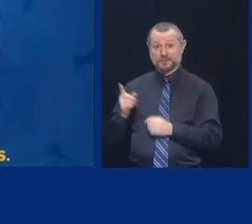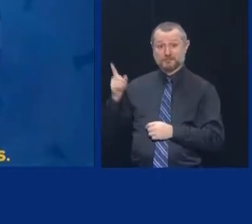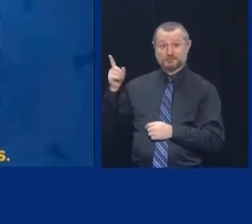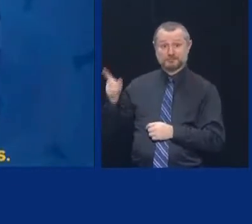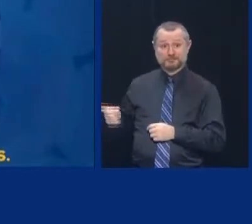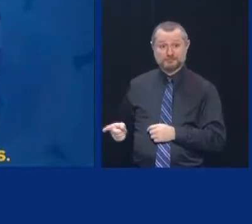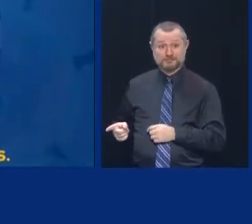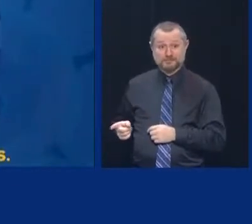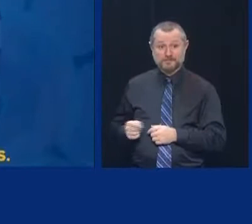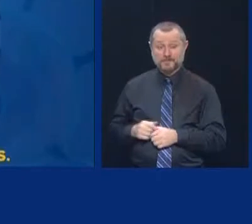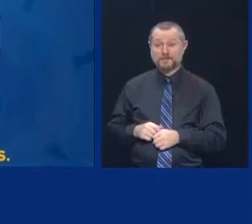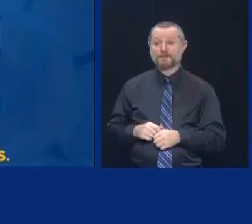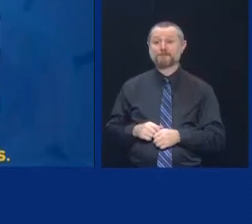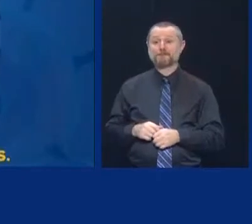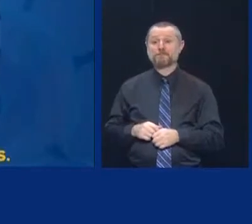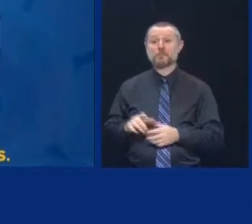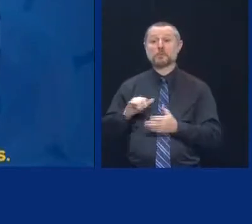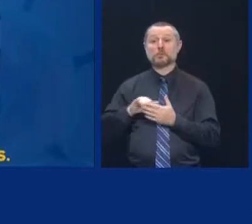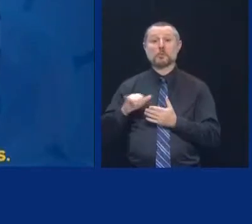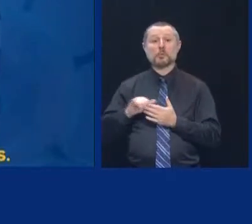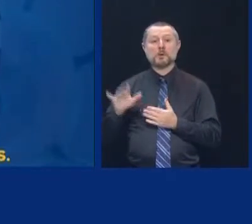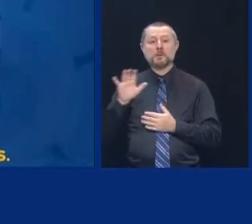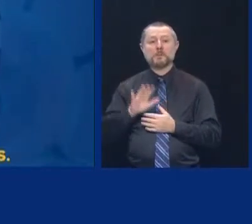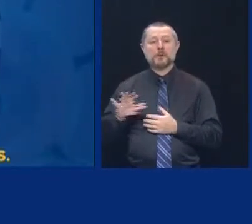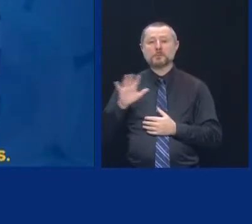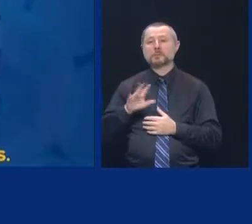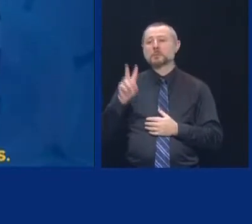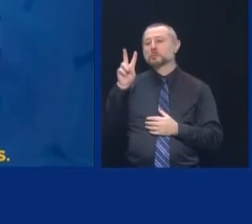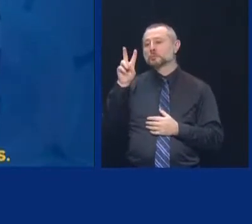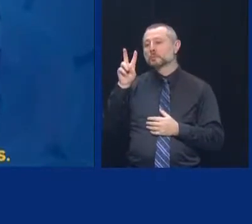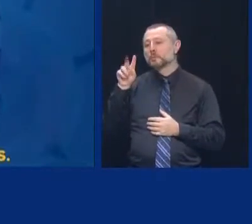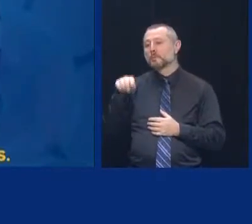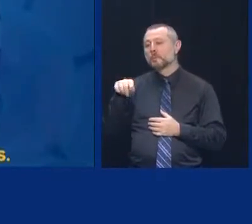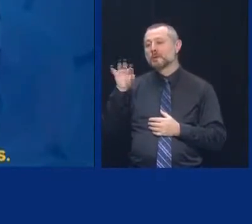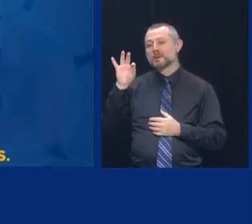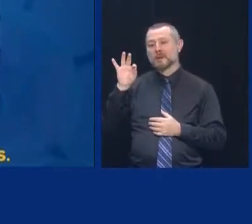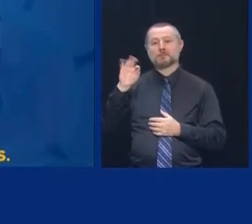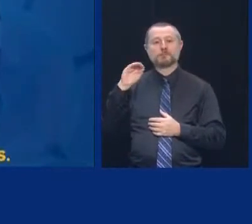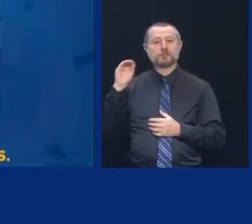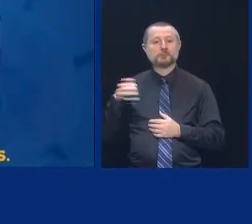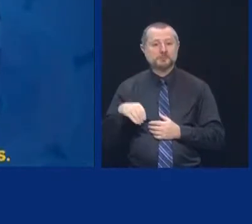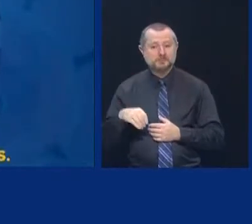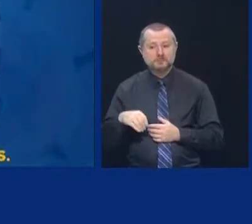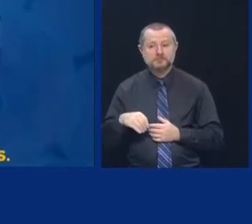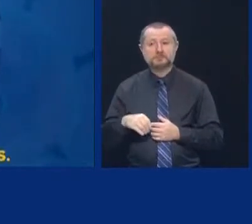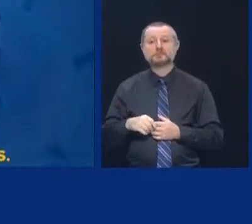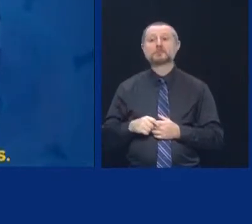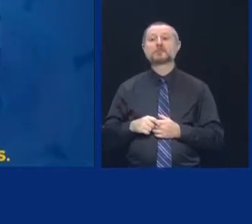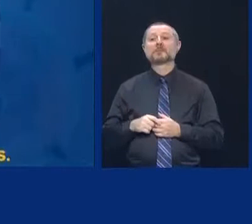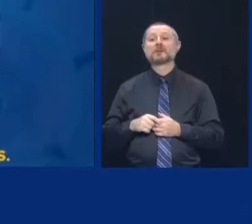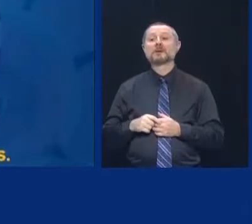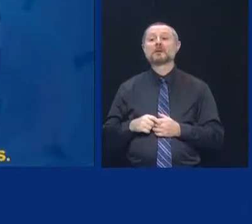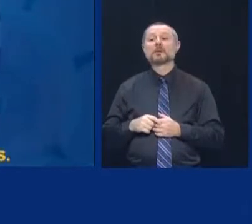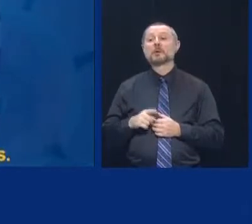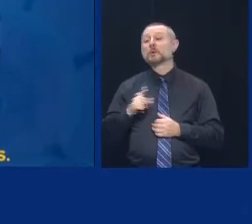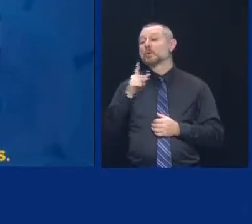has an infection rate of about 2.9%. The only states with a lower infection